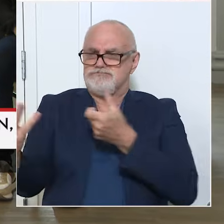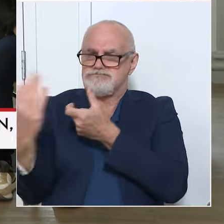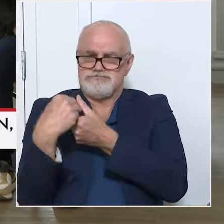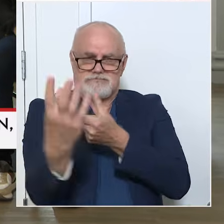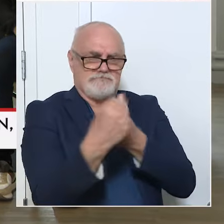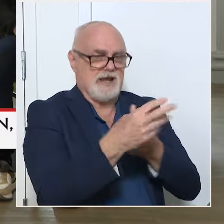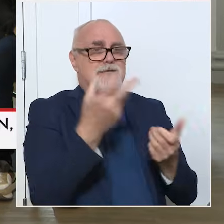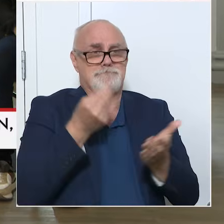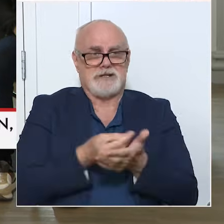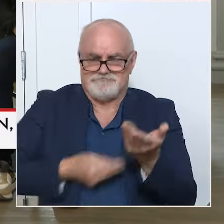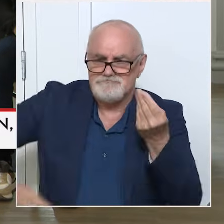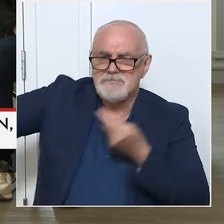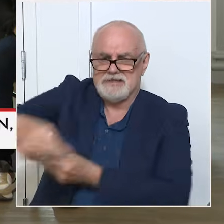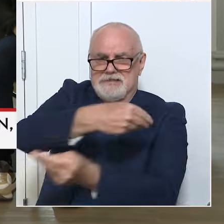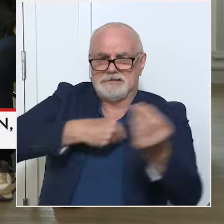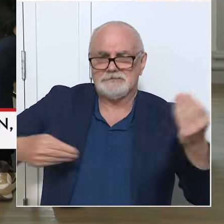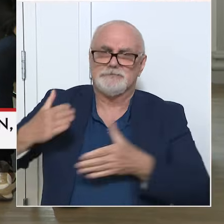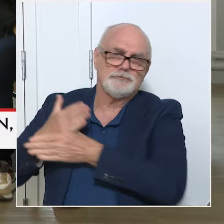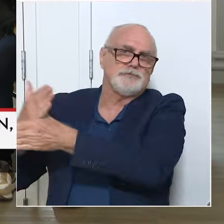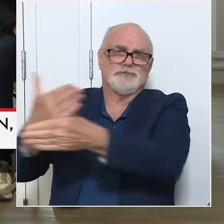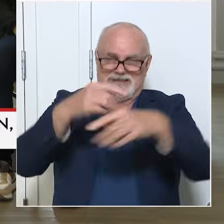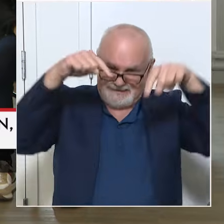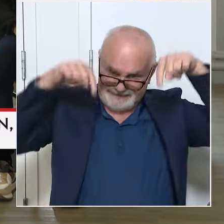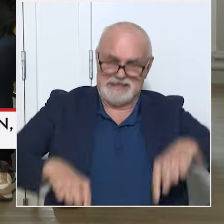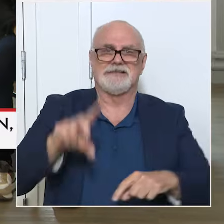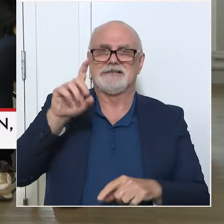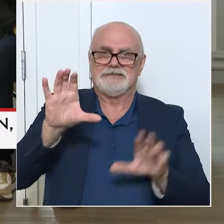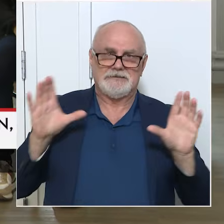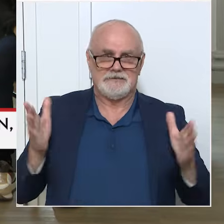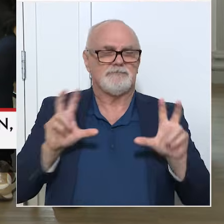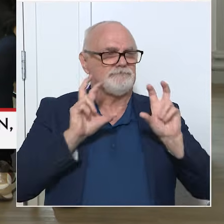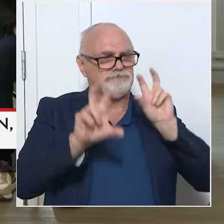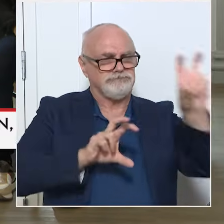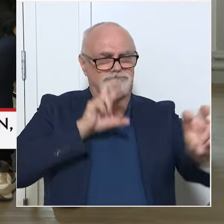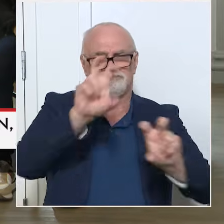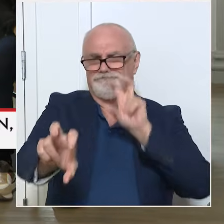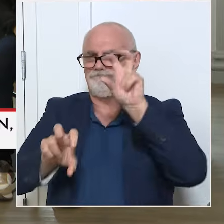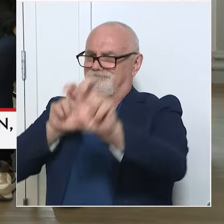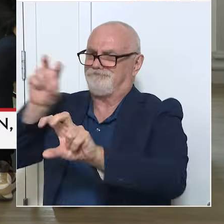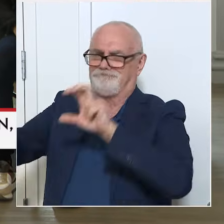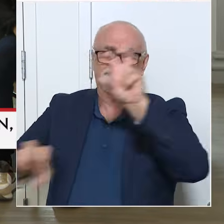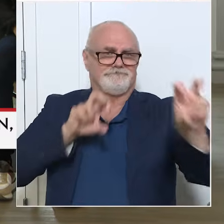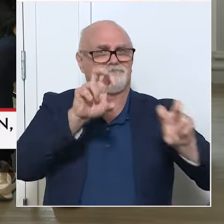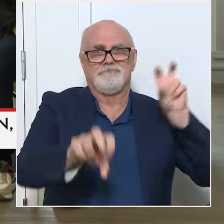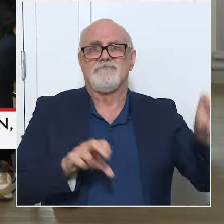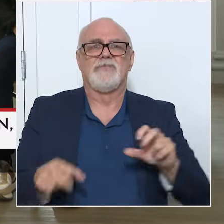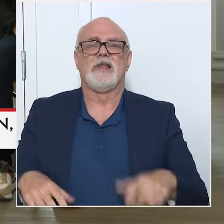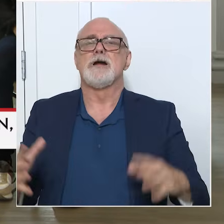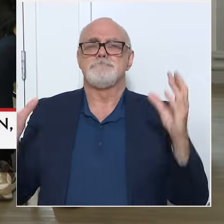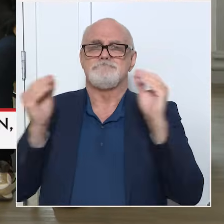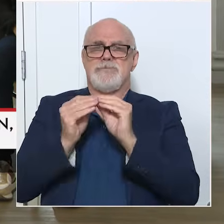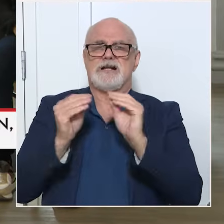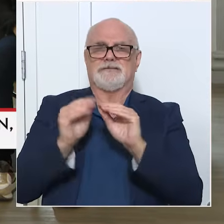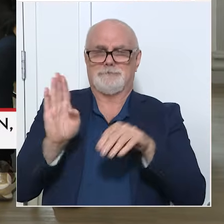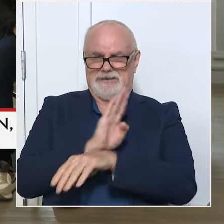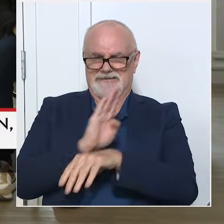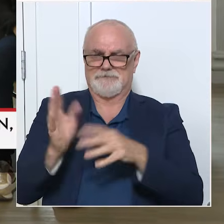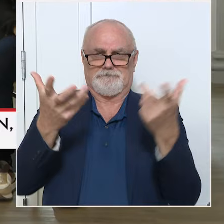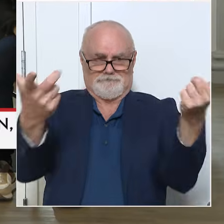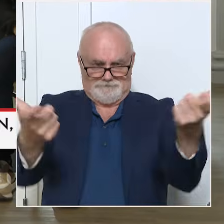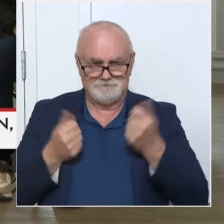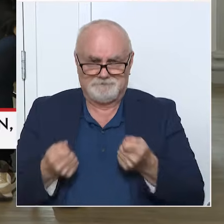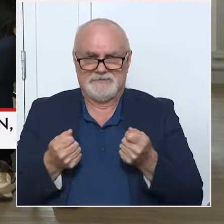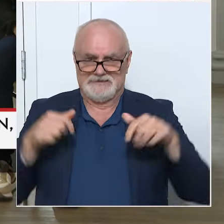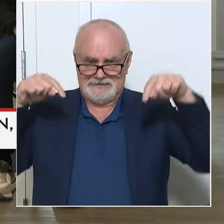in deploying that capital, and hold on and attract more businesses. And I'm grateful